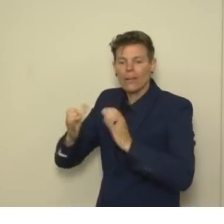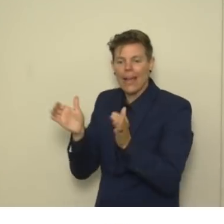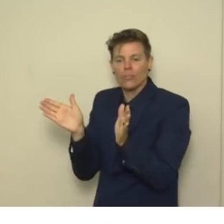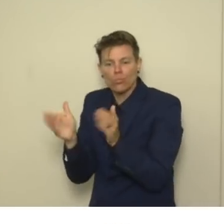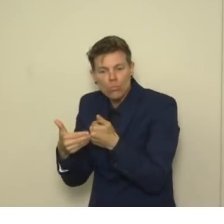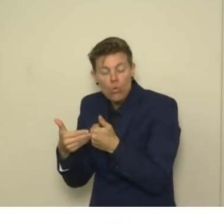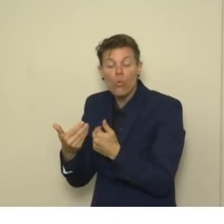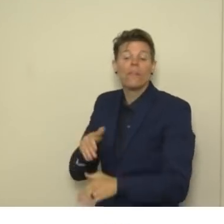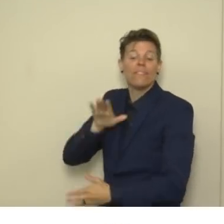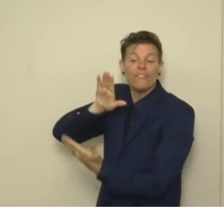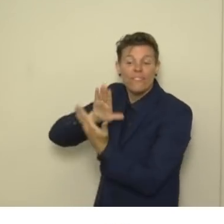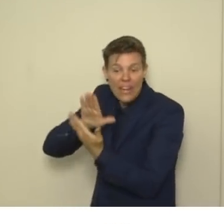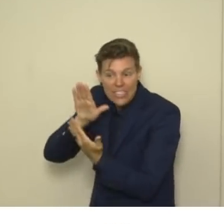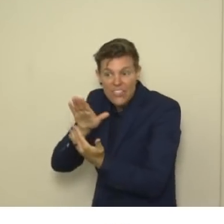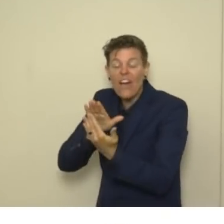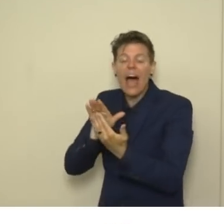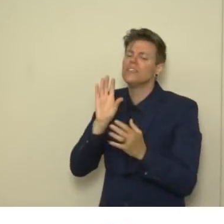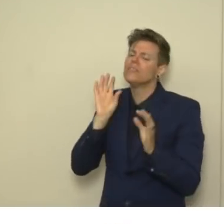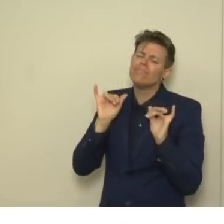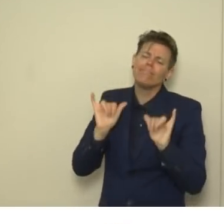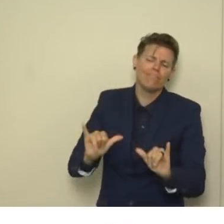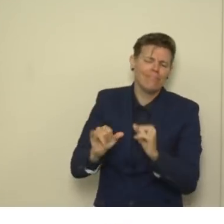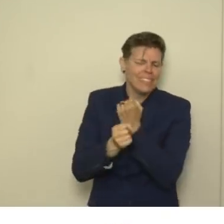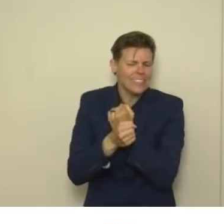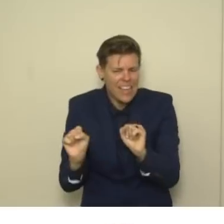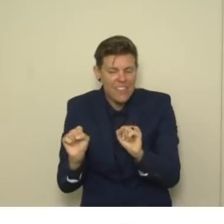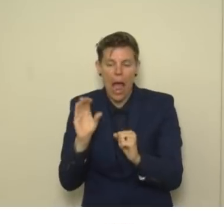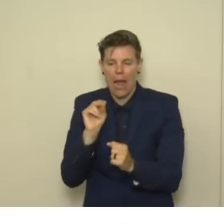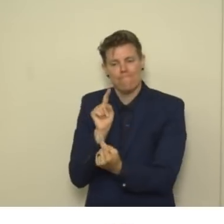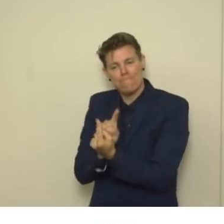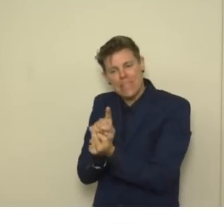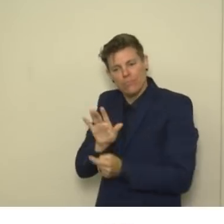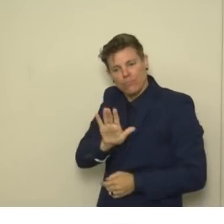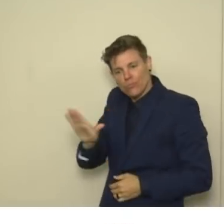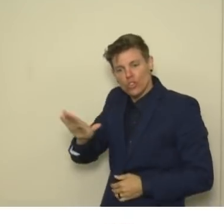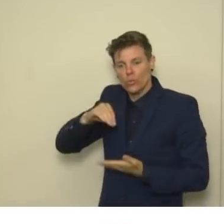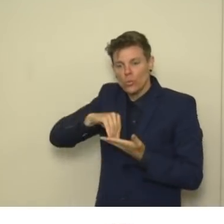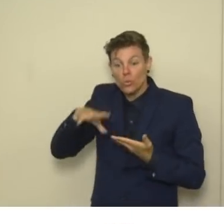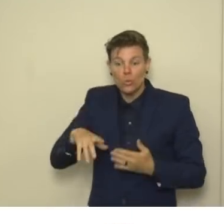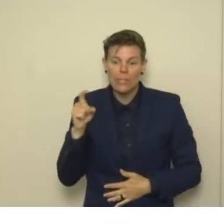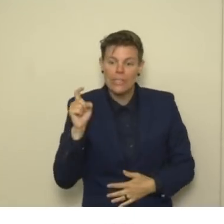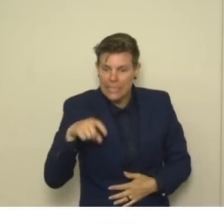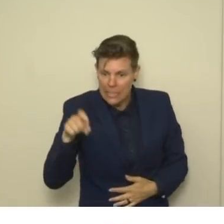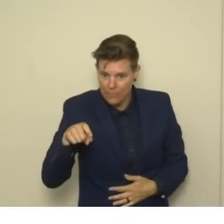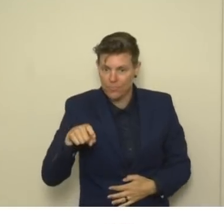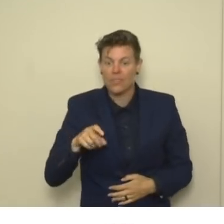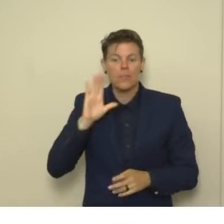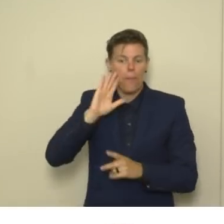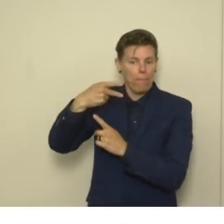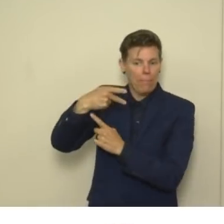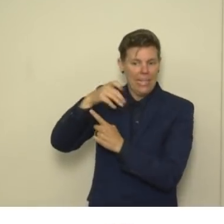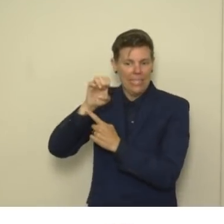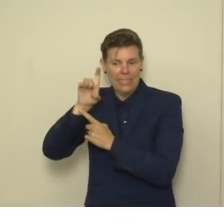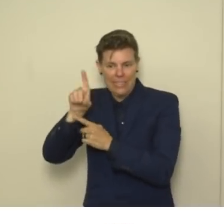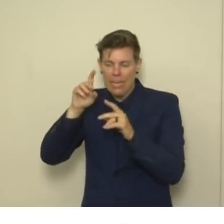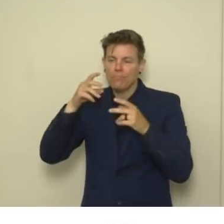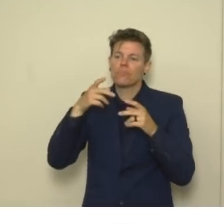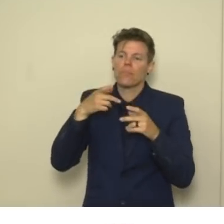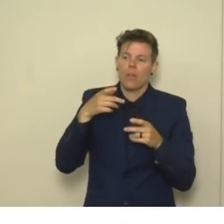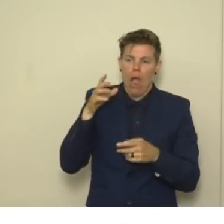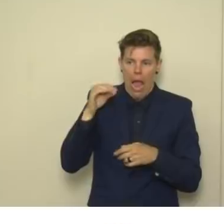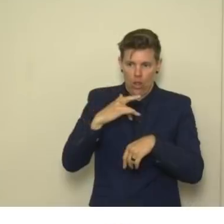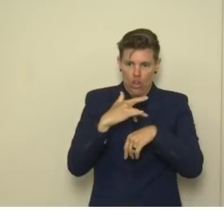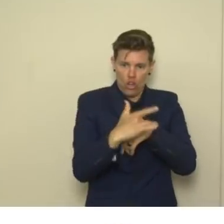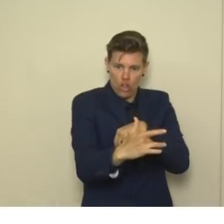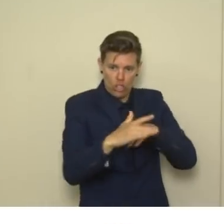their needs. All right, so the public education department and the early childhood education department are collaborating. We've